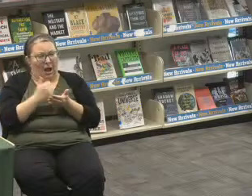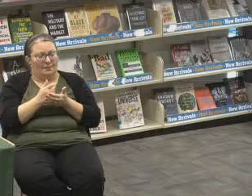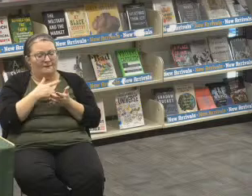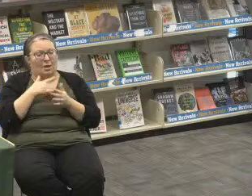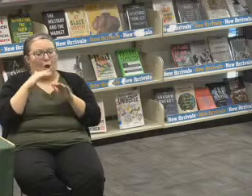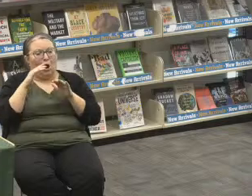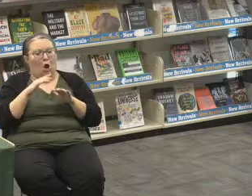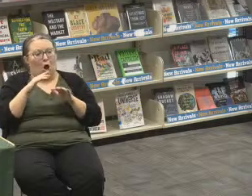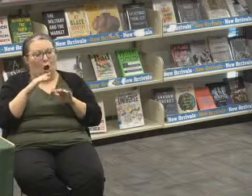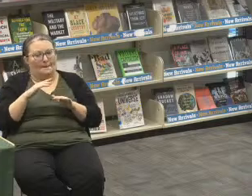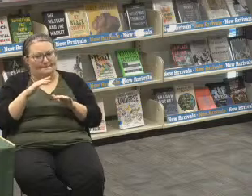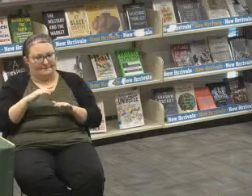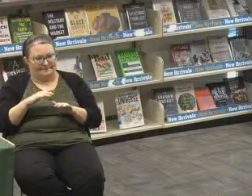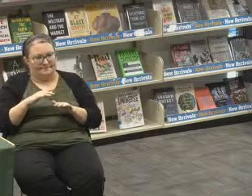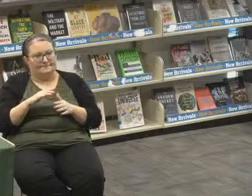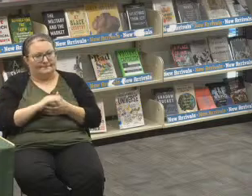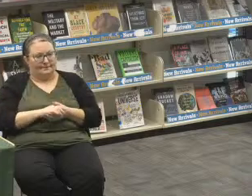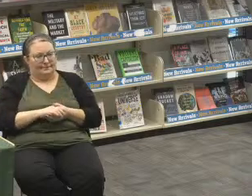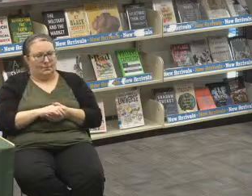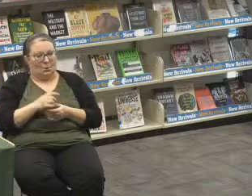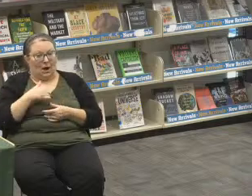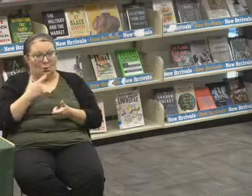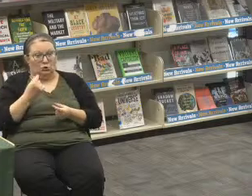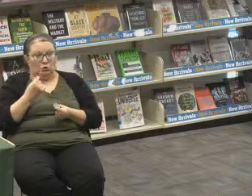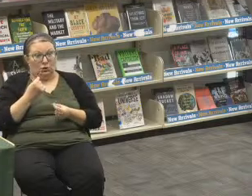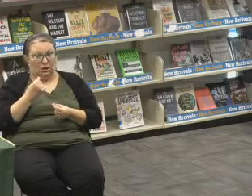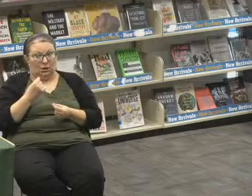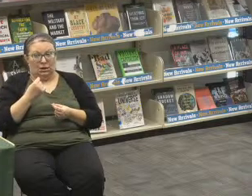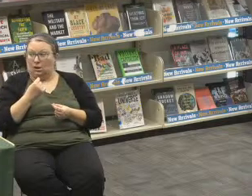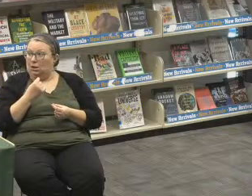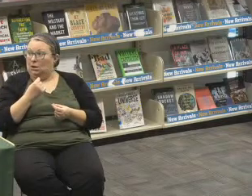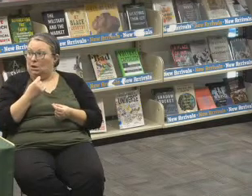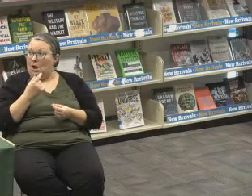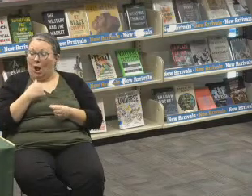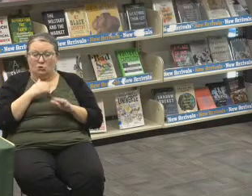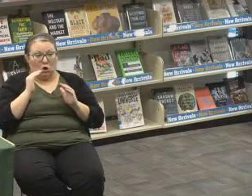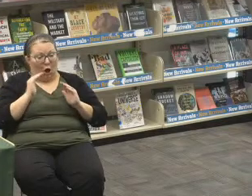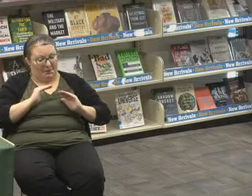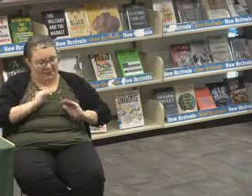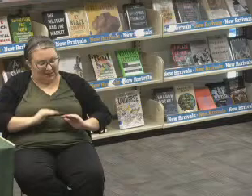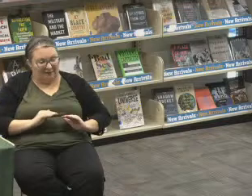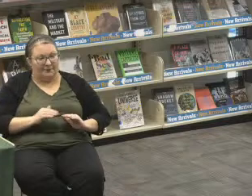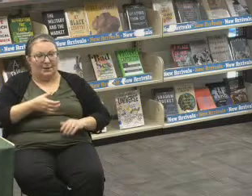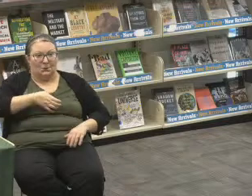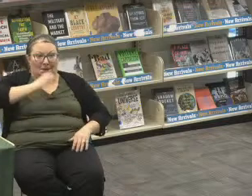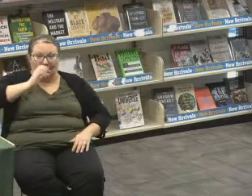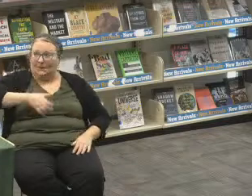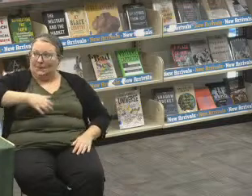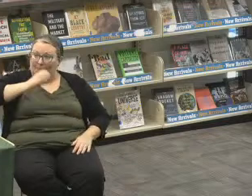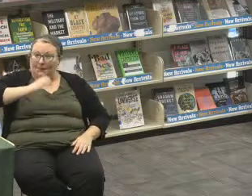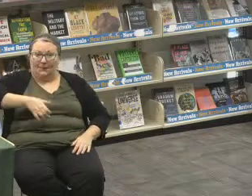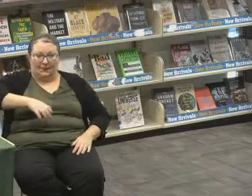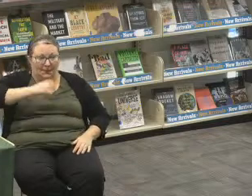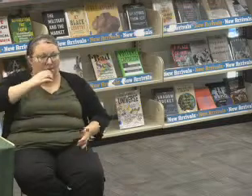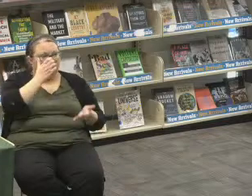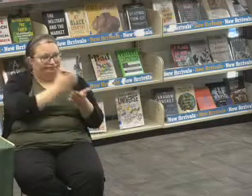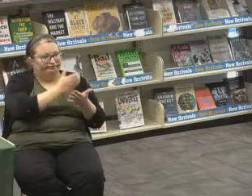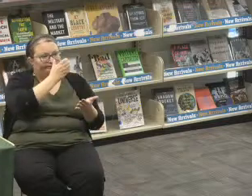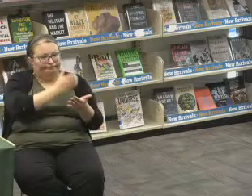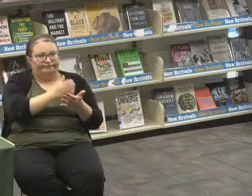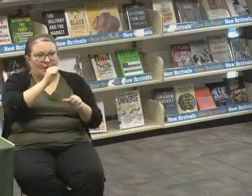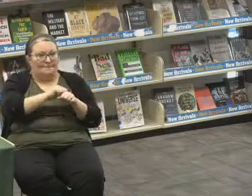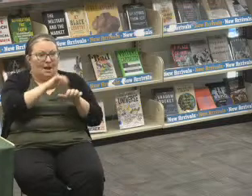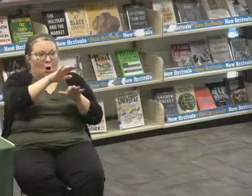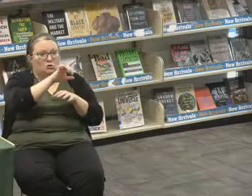down. So what was I doing? I was calming myself down by drinking glass after glass of Mountain